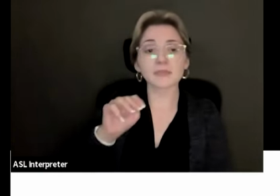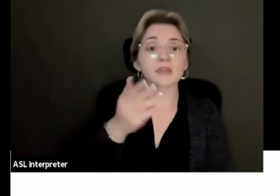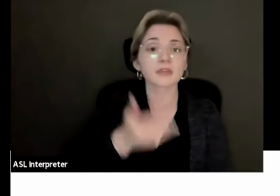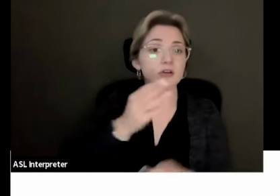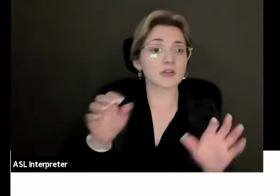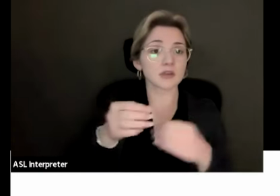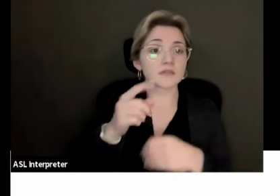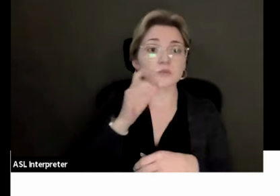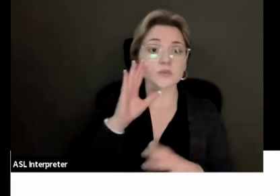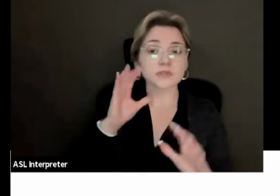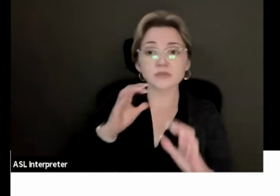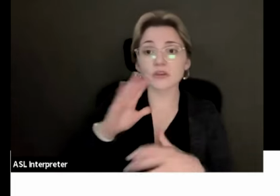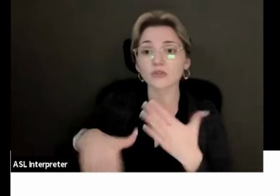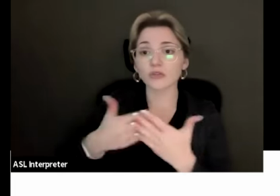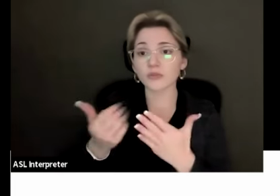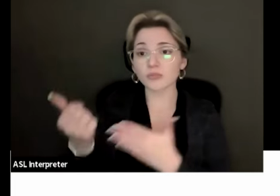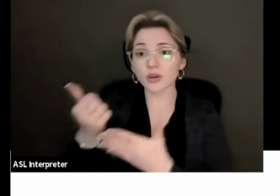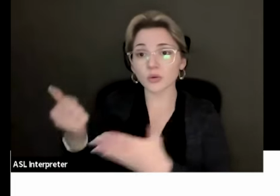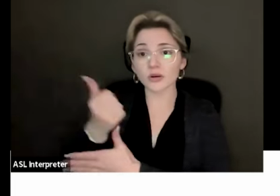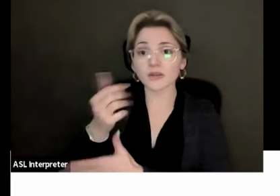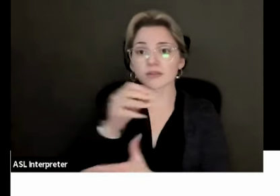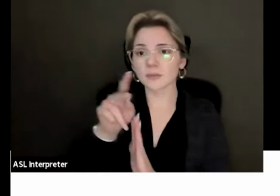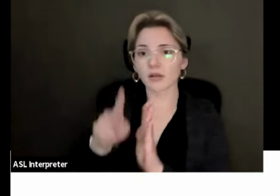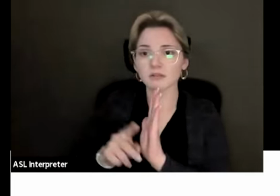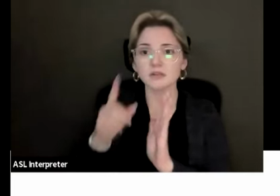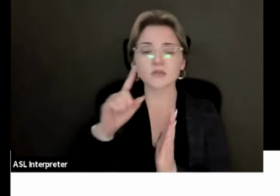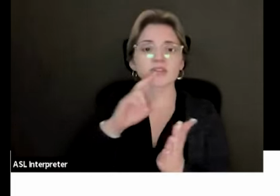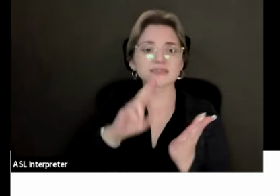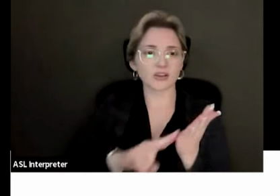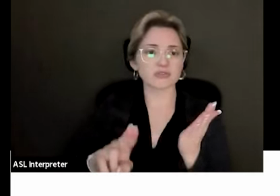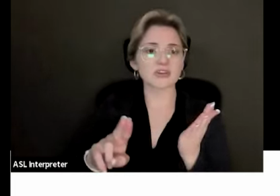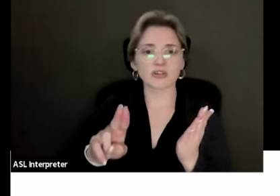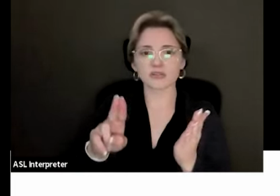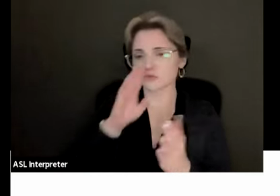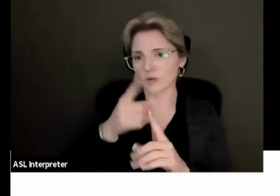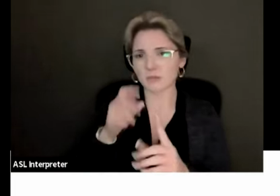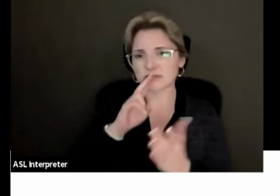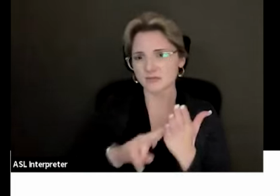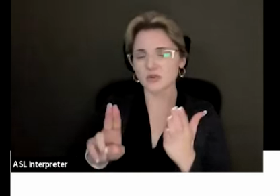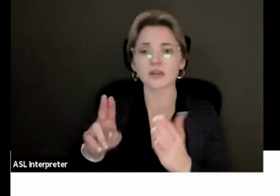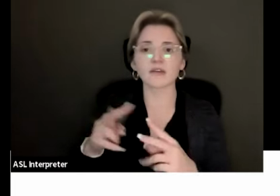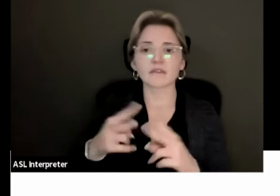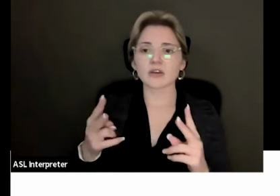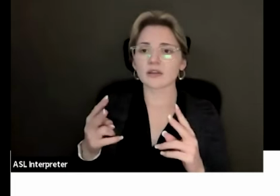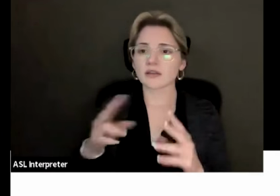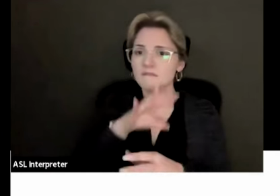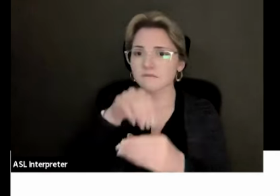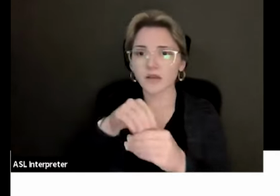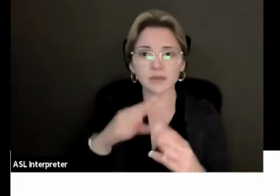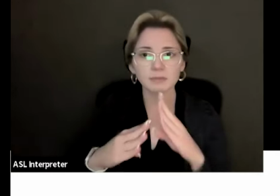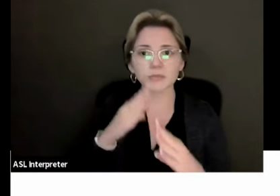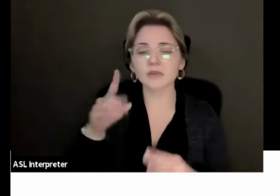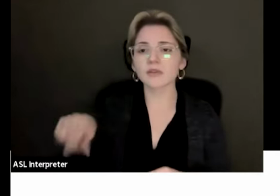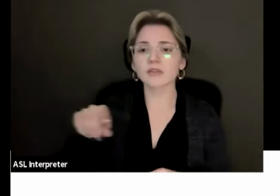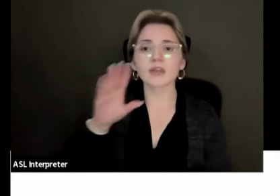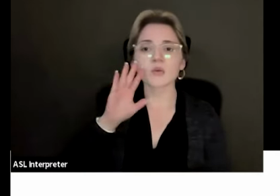all the priorities and policies of the secretary. Like Allison said earlier, they are really embedded in the community. So they're going to be the